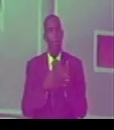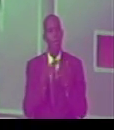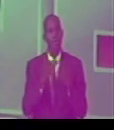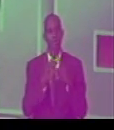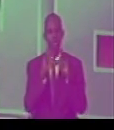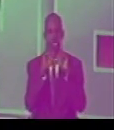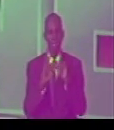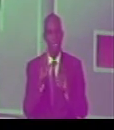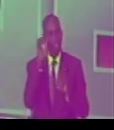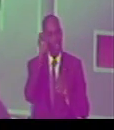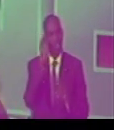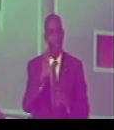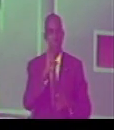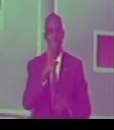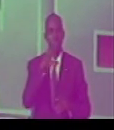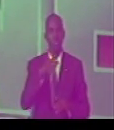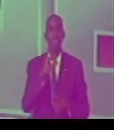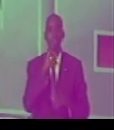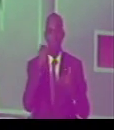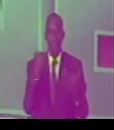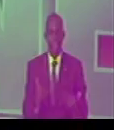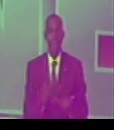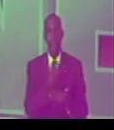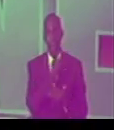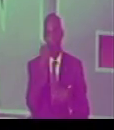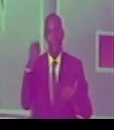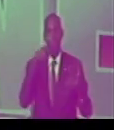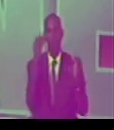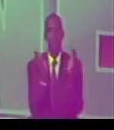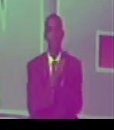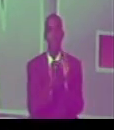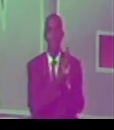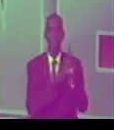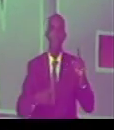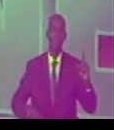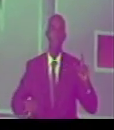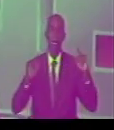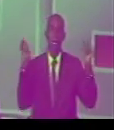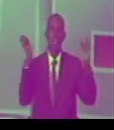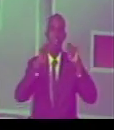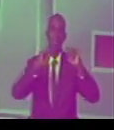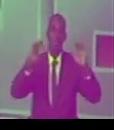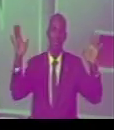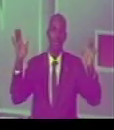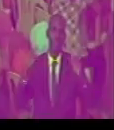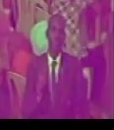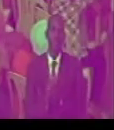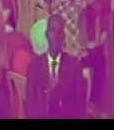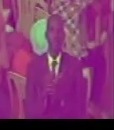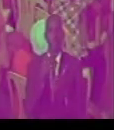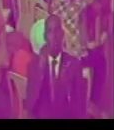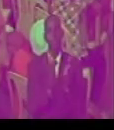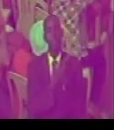that crusade, I've gone to check my BP twice, and it is now normal. Praise the Lord.